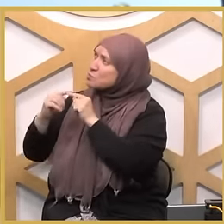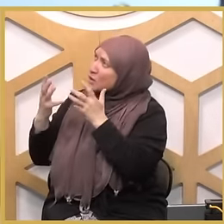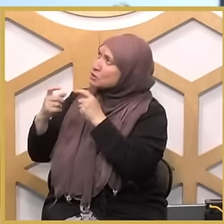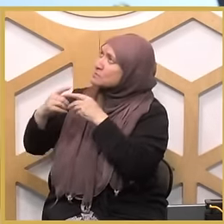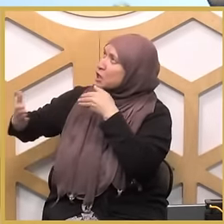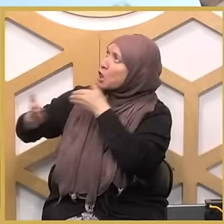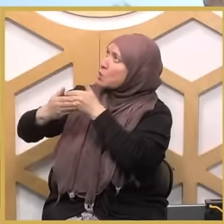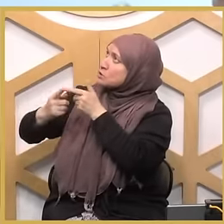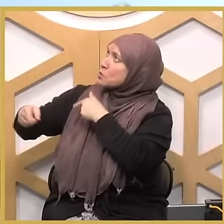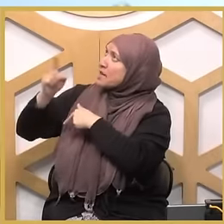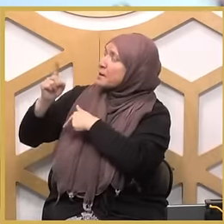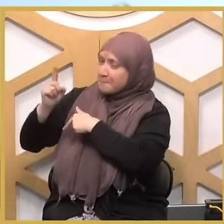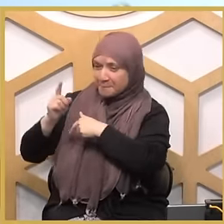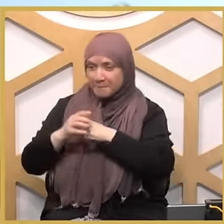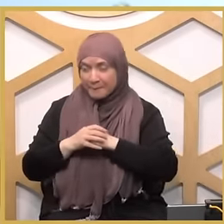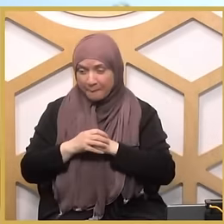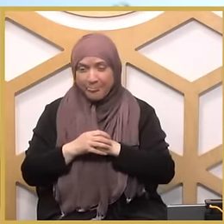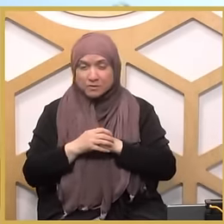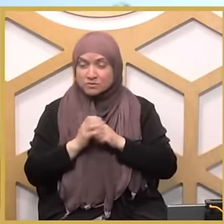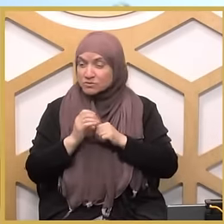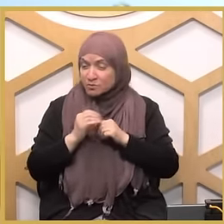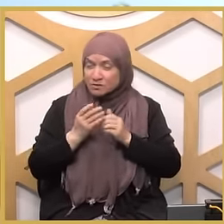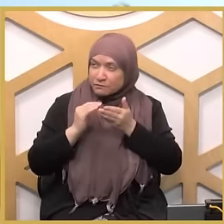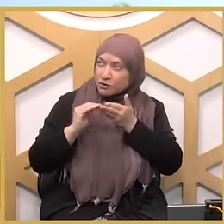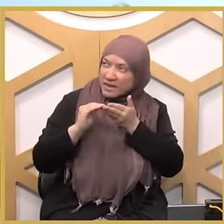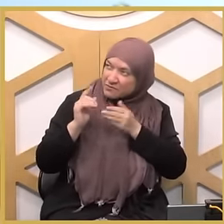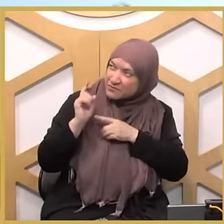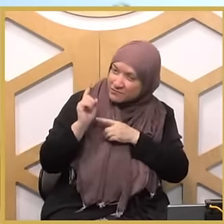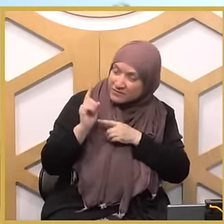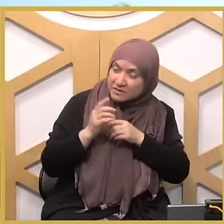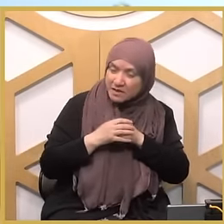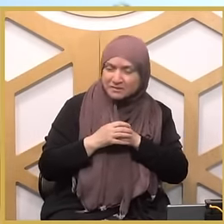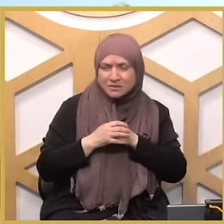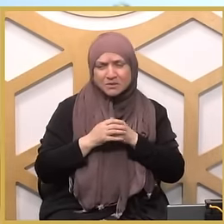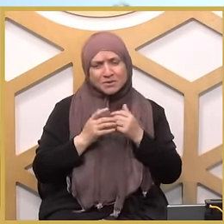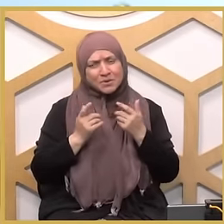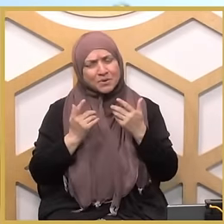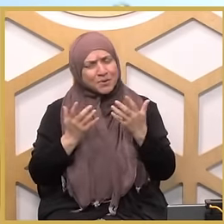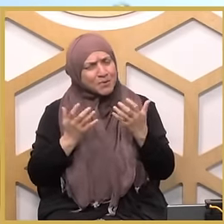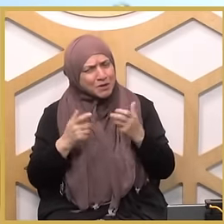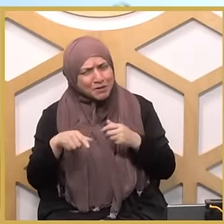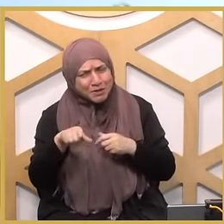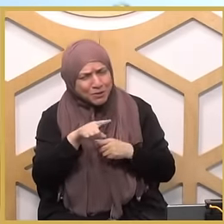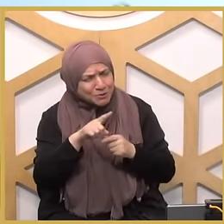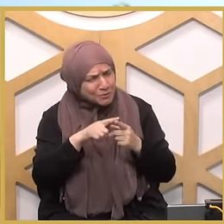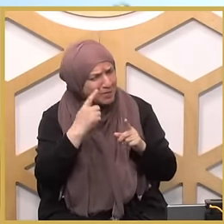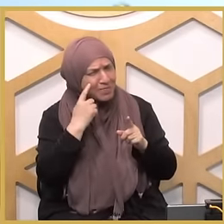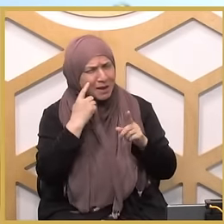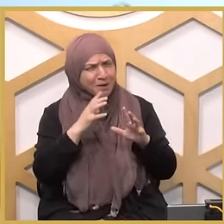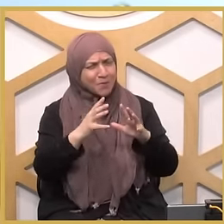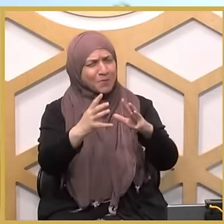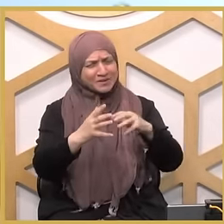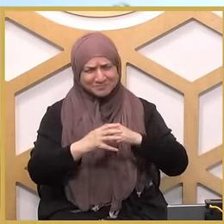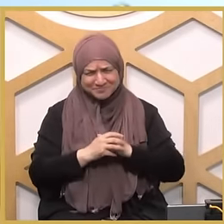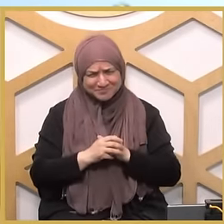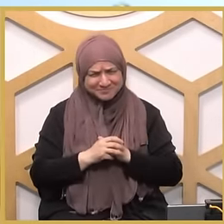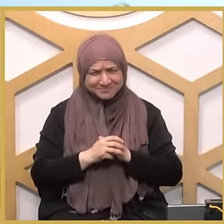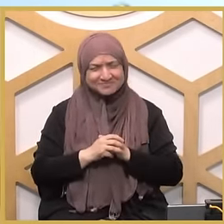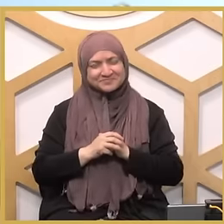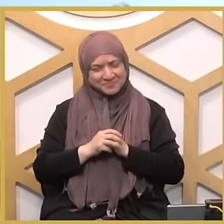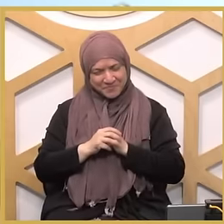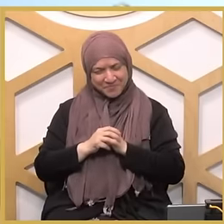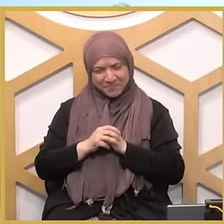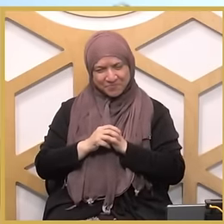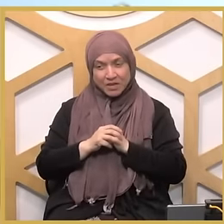the worshiper to draw nearer. So here's the example I want you to think about. One of the Salaf, and it was one of the most powerful things I ever read,